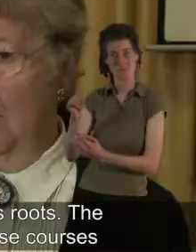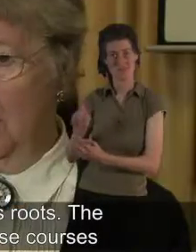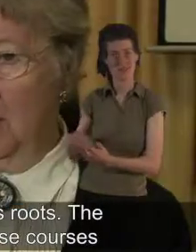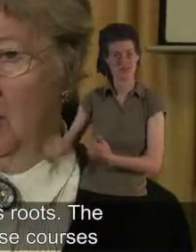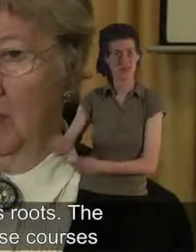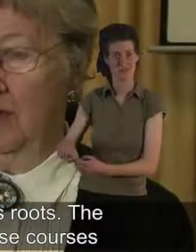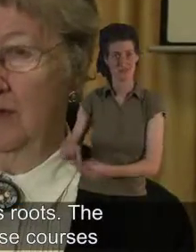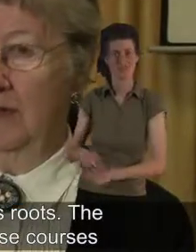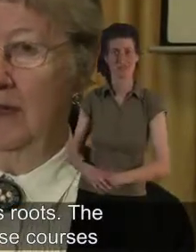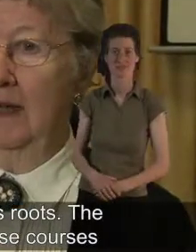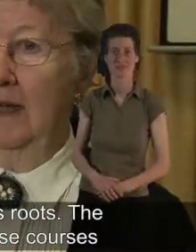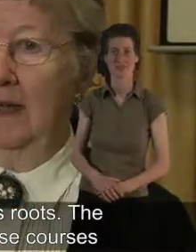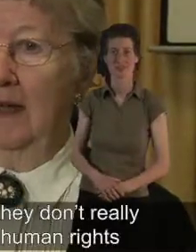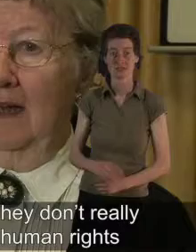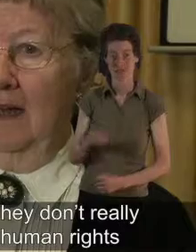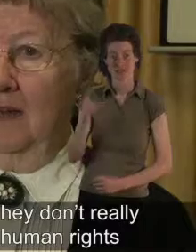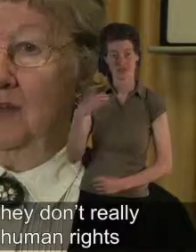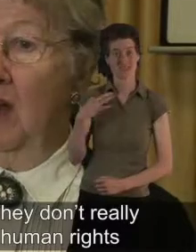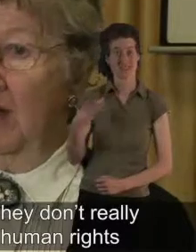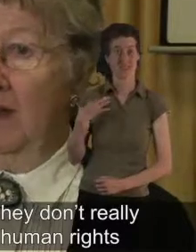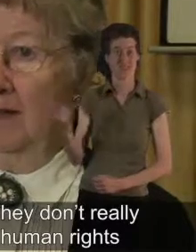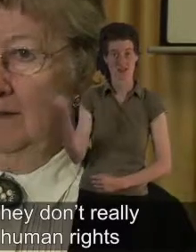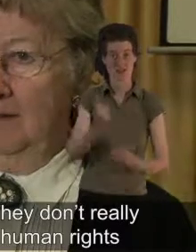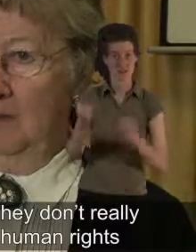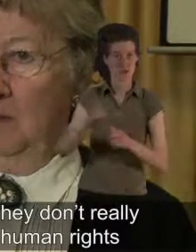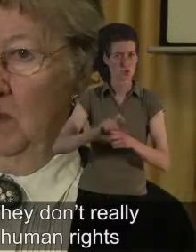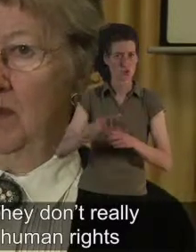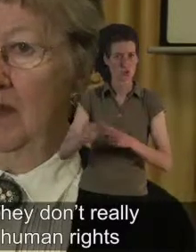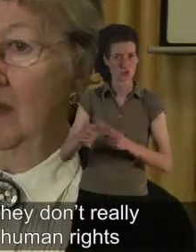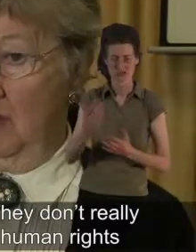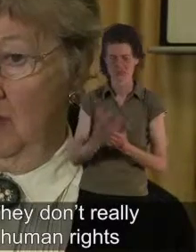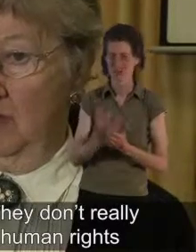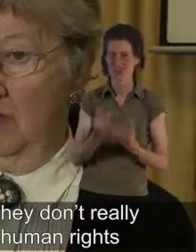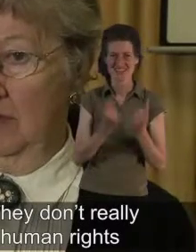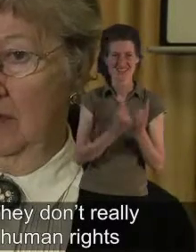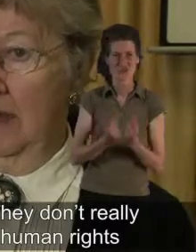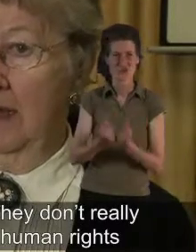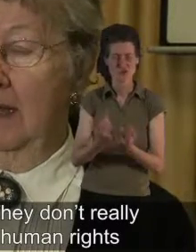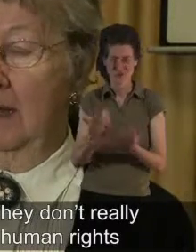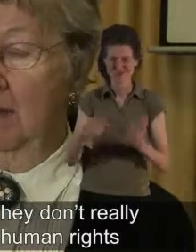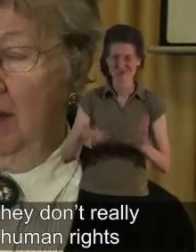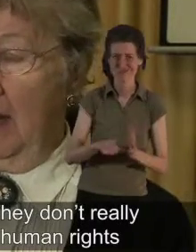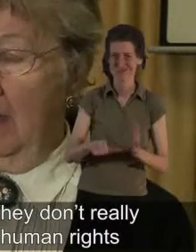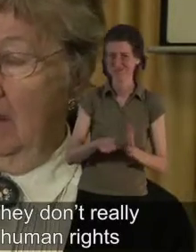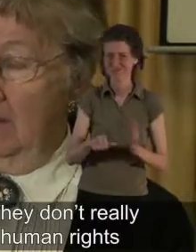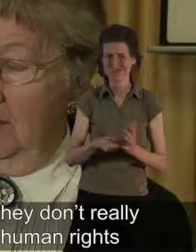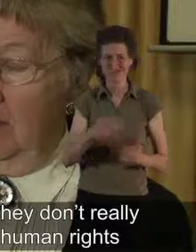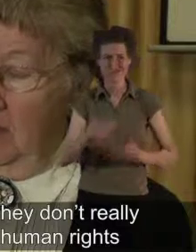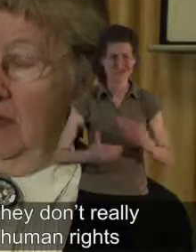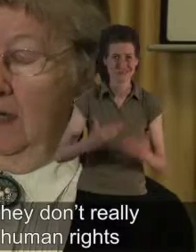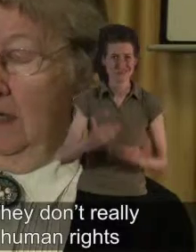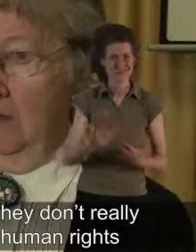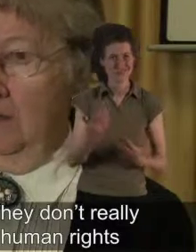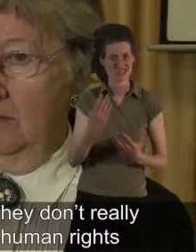delegates who come to these courses are struggling with the issues, but they